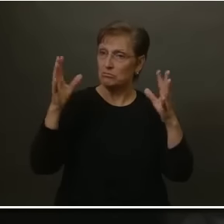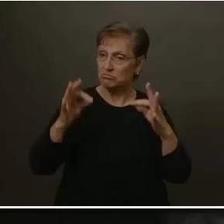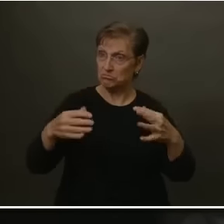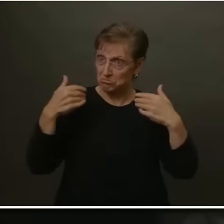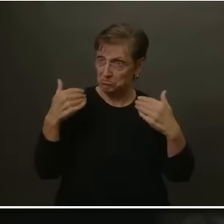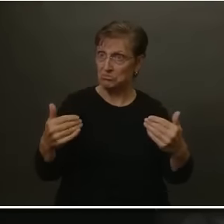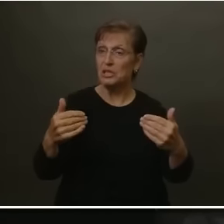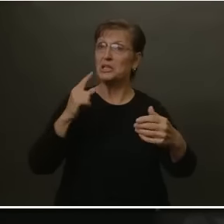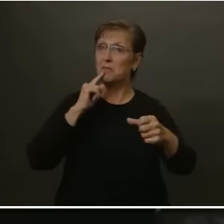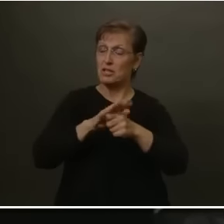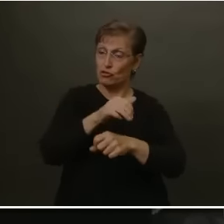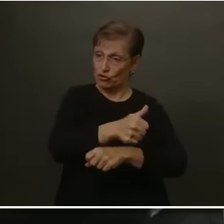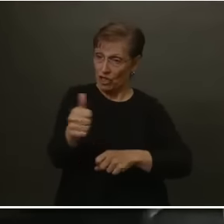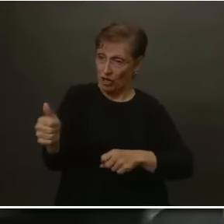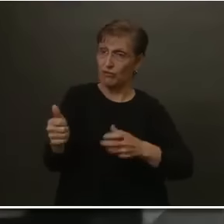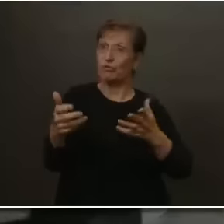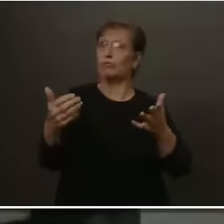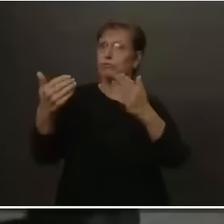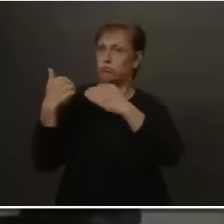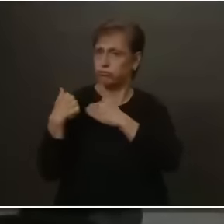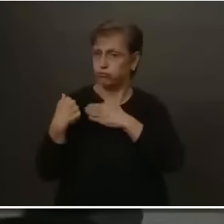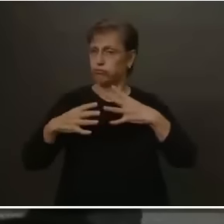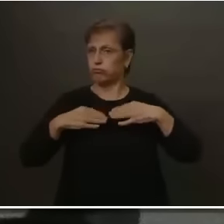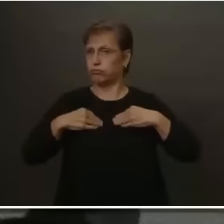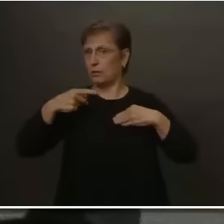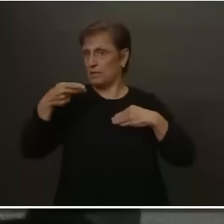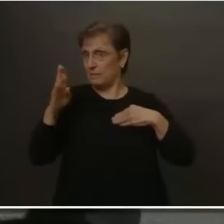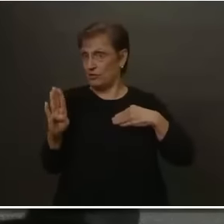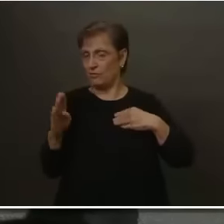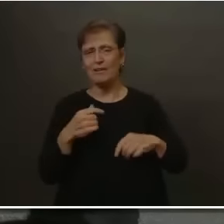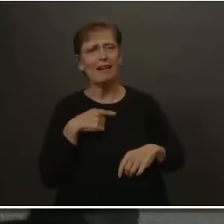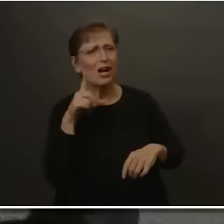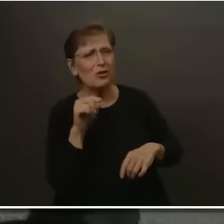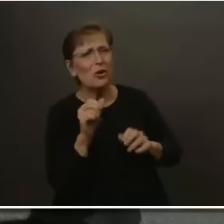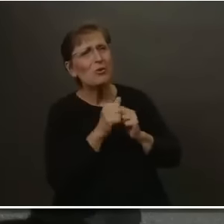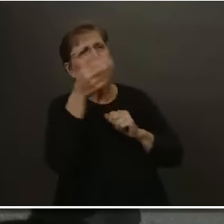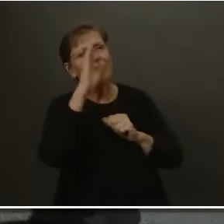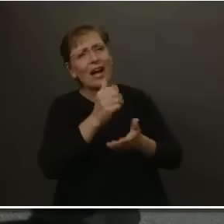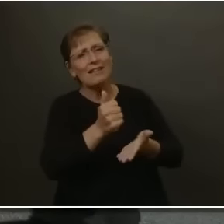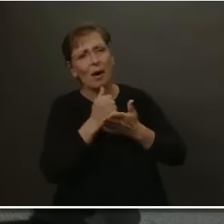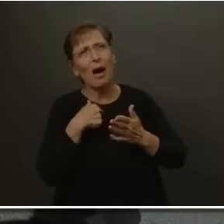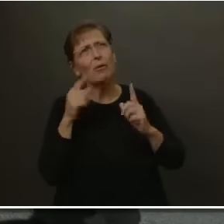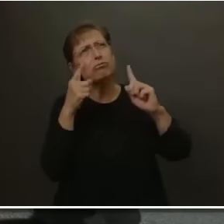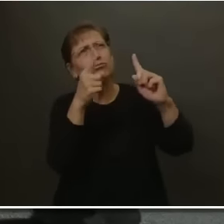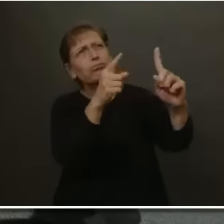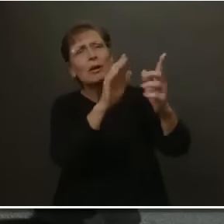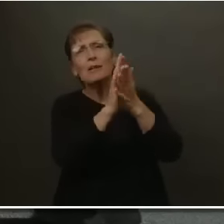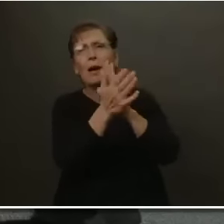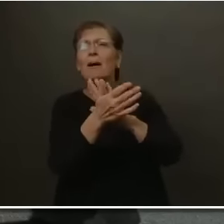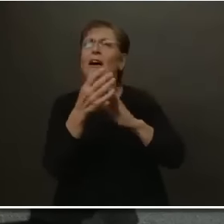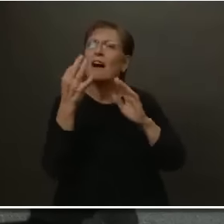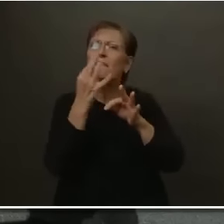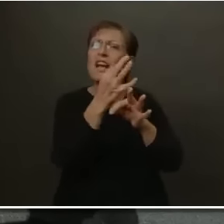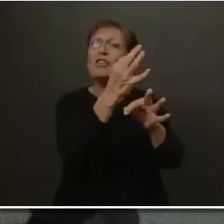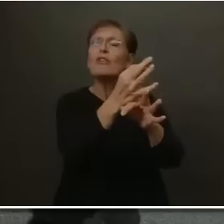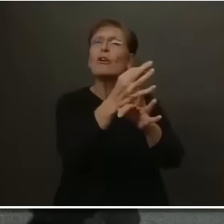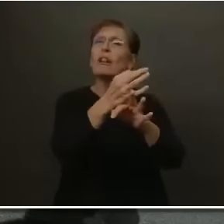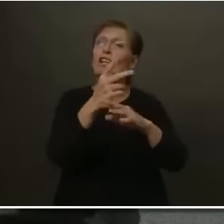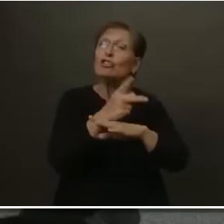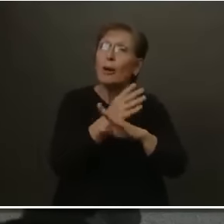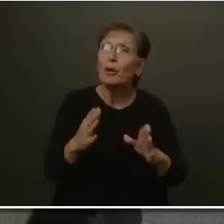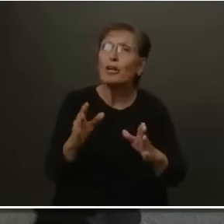to this trust and responsibility? I do, and with God's help, will strive to be a faithful shepherd and